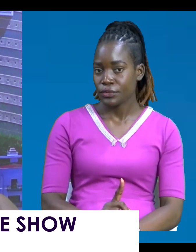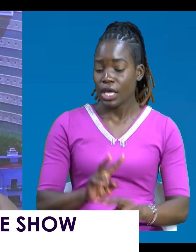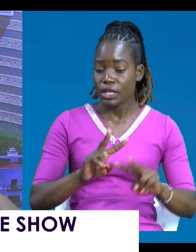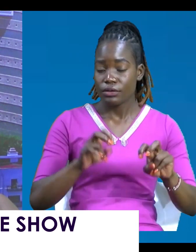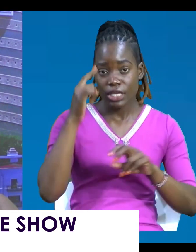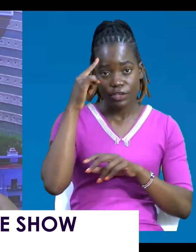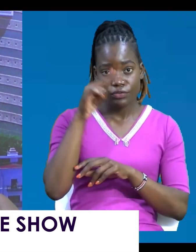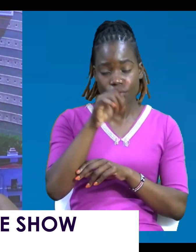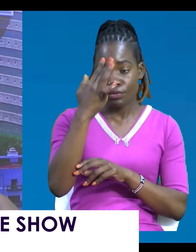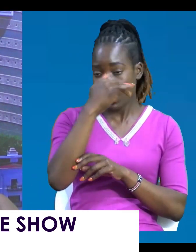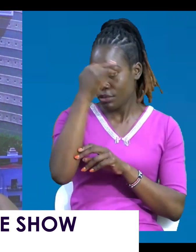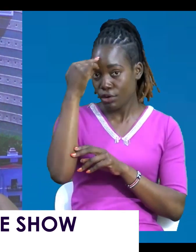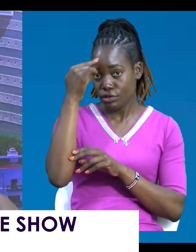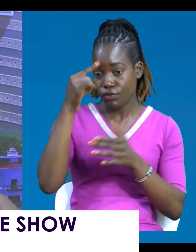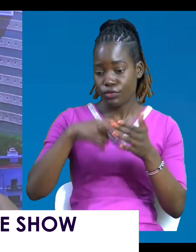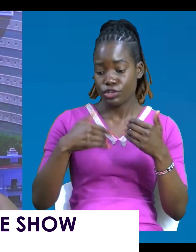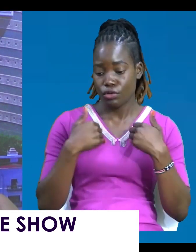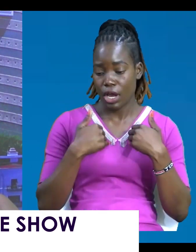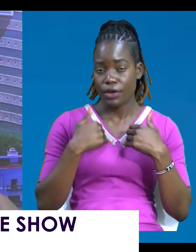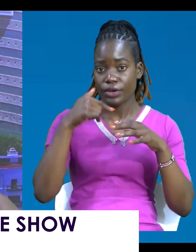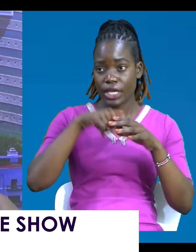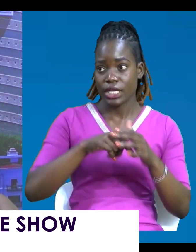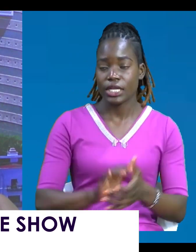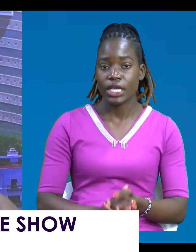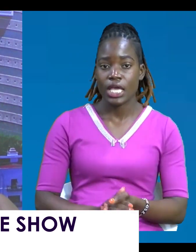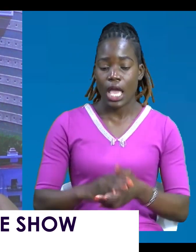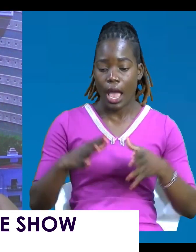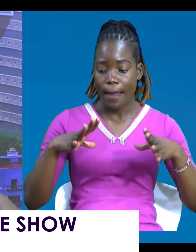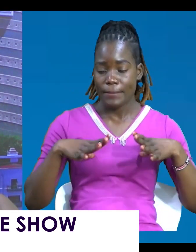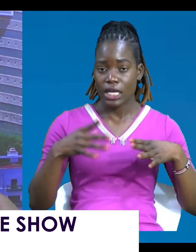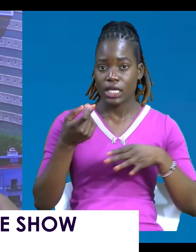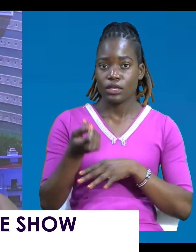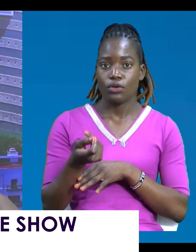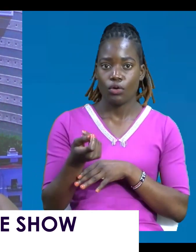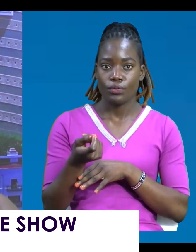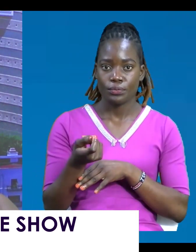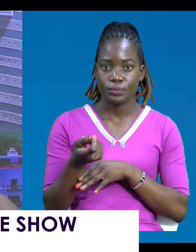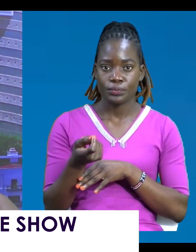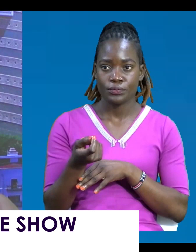will look for you because of what you have inside of you. I'm going for a break.